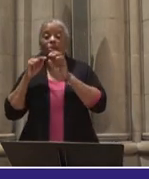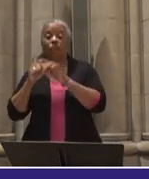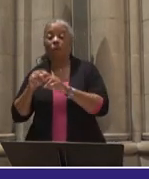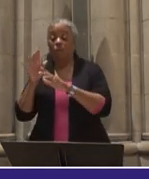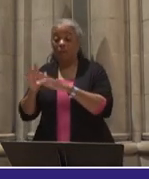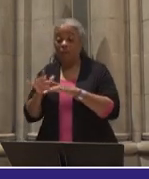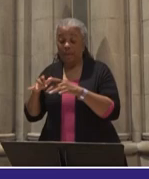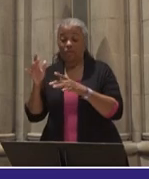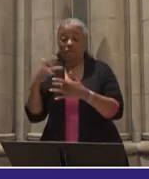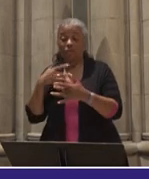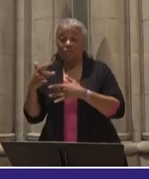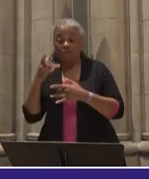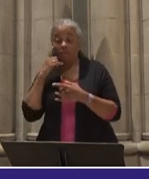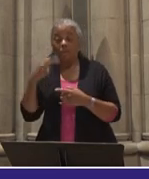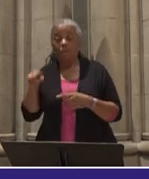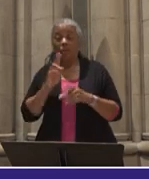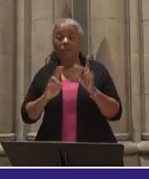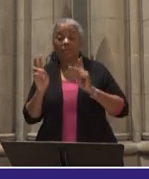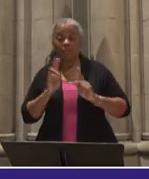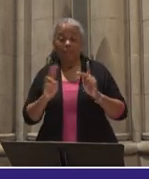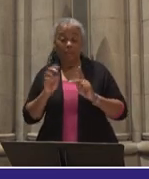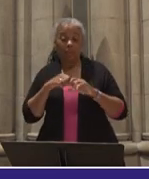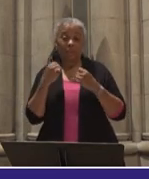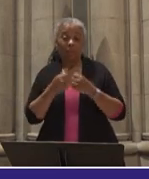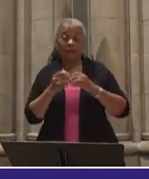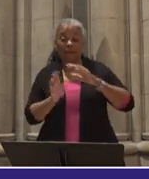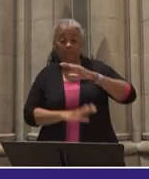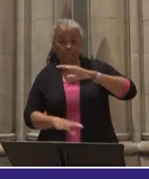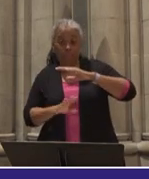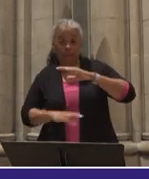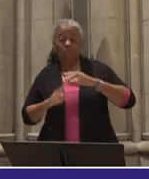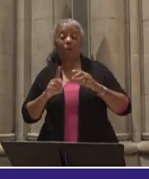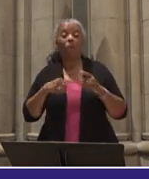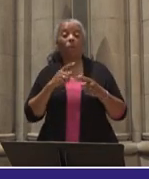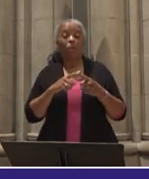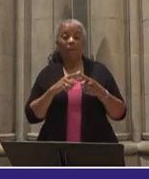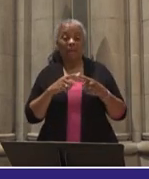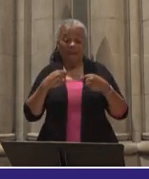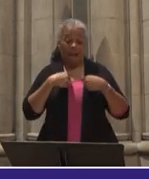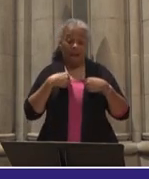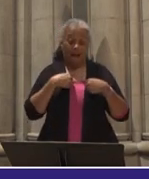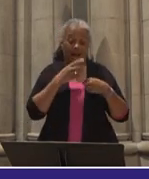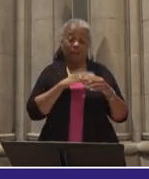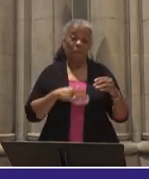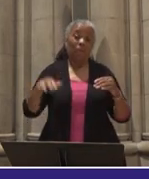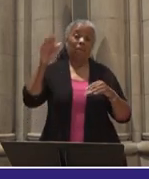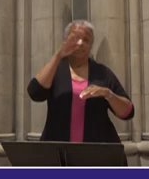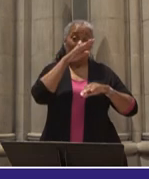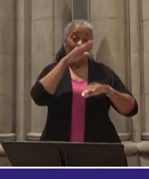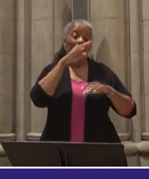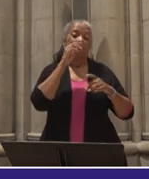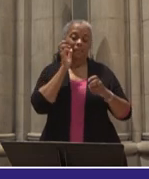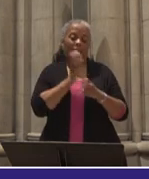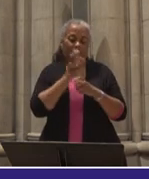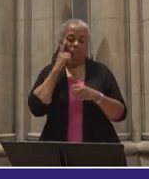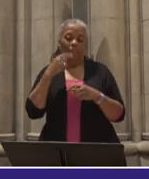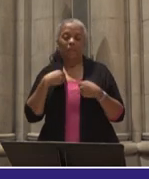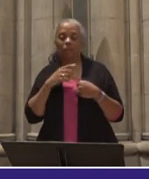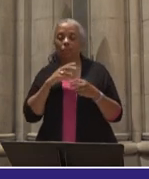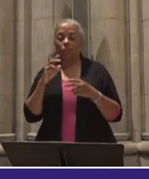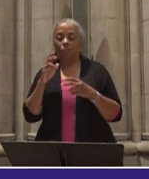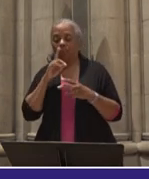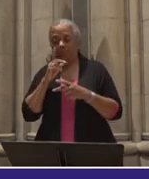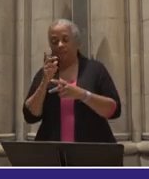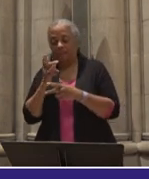and concern for those on society's bottom when you are on society's top. And